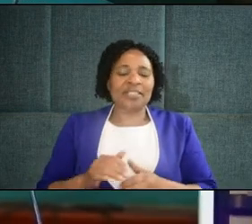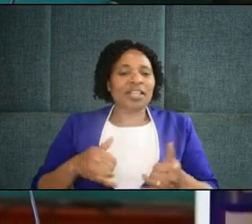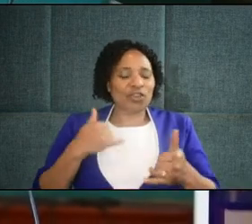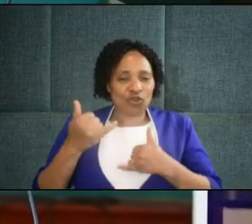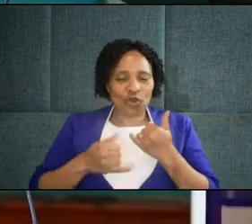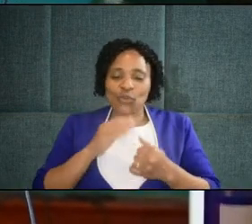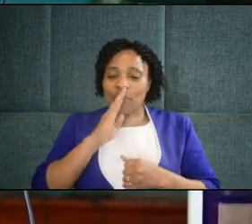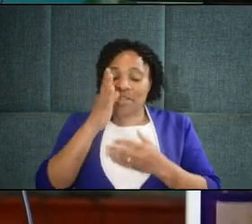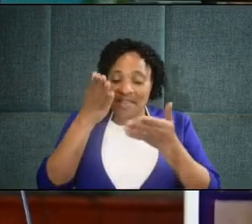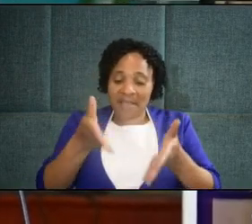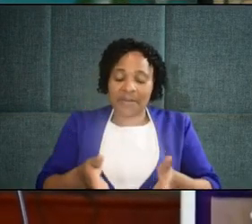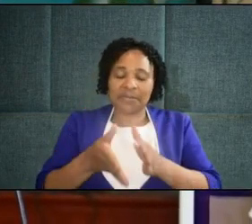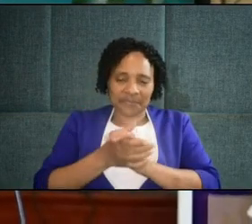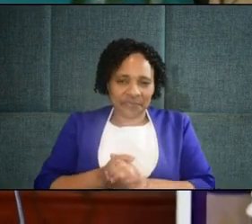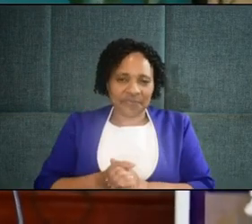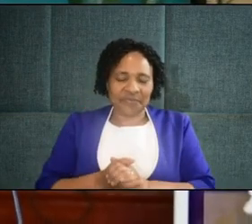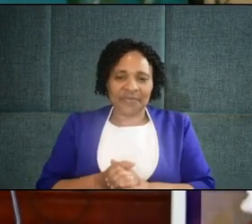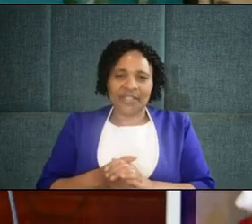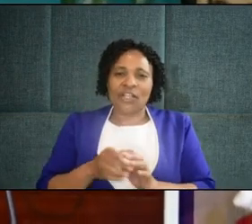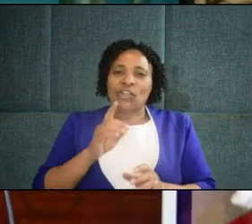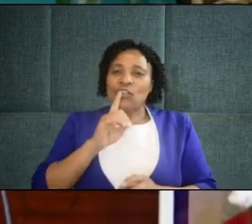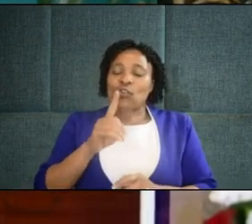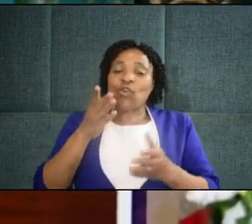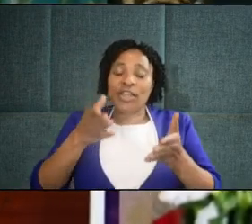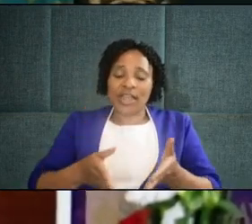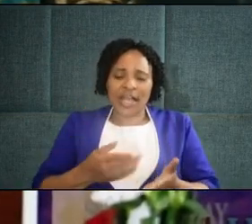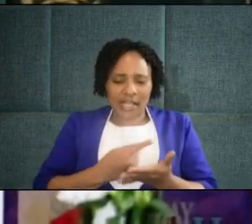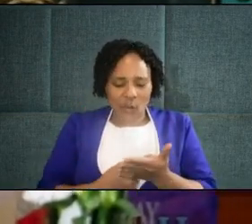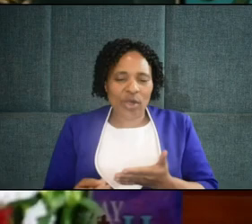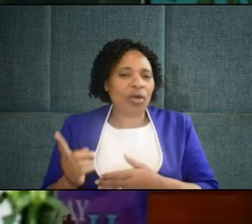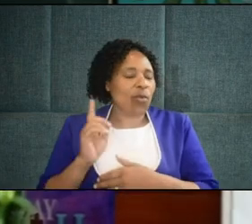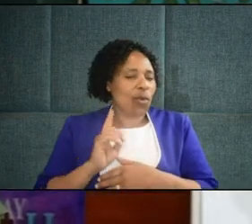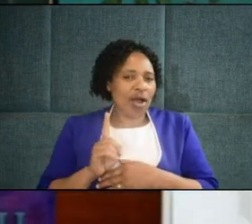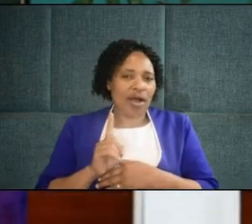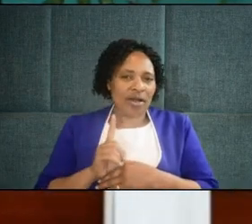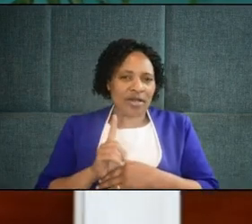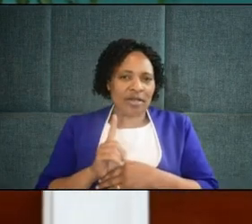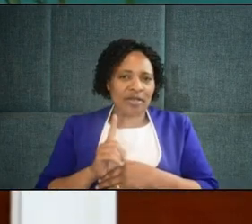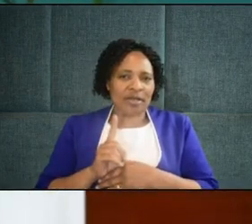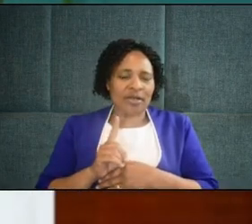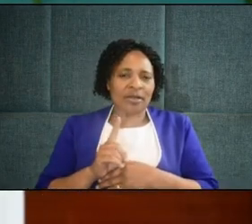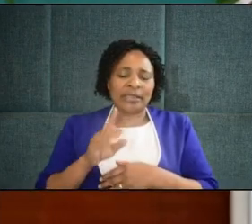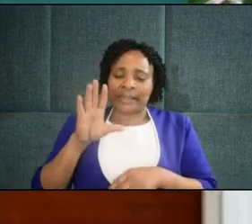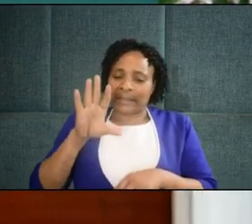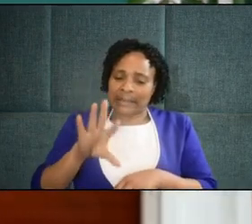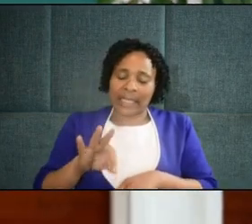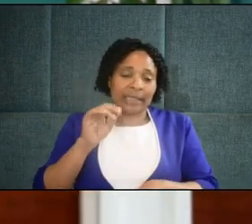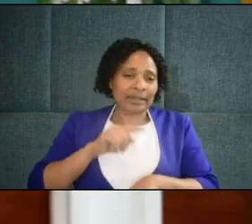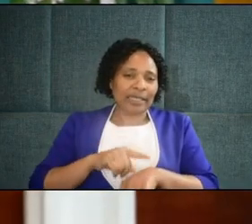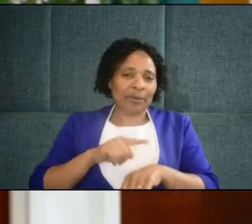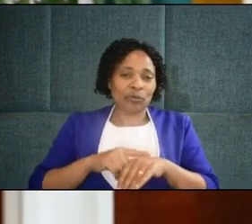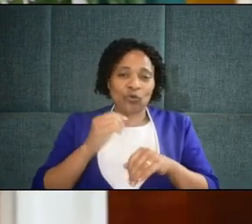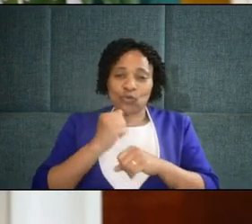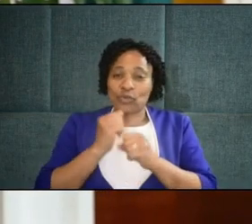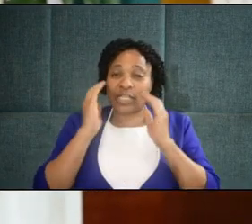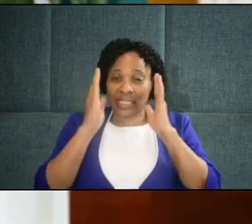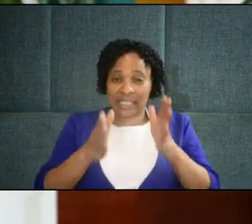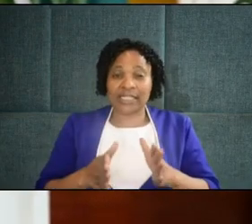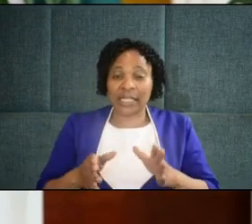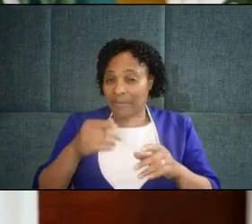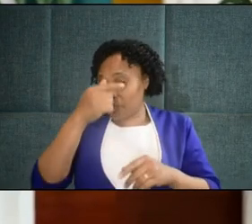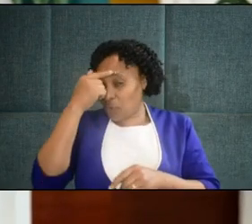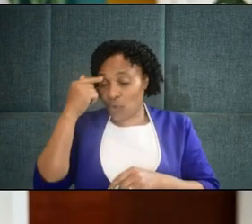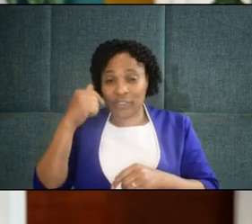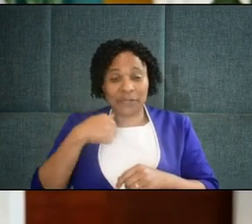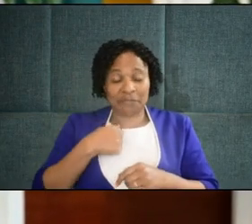here. So we'll be here for the rest of the week, and I won't take the time now to do the greetings because I'm